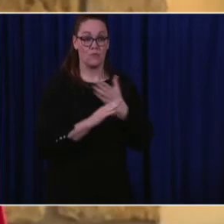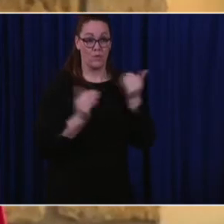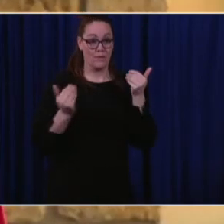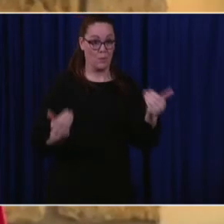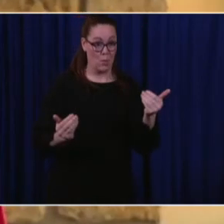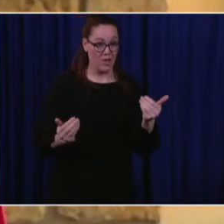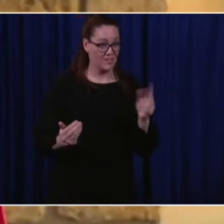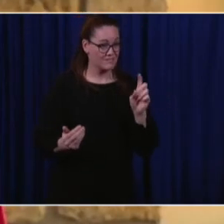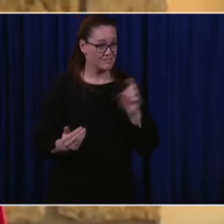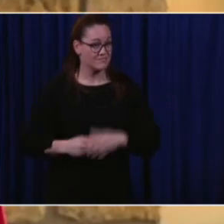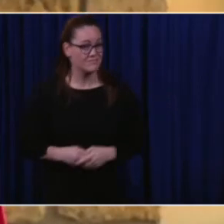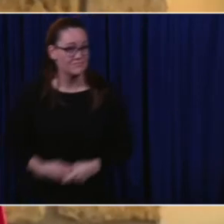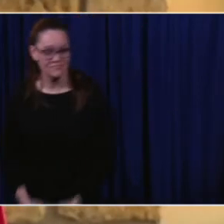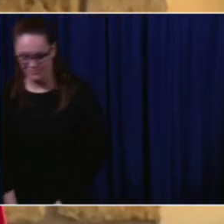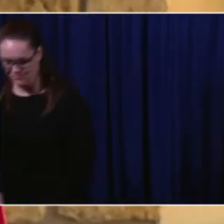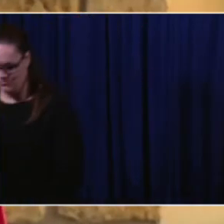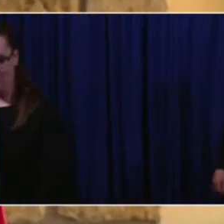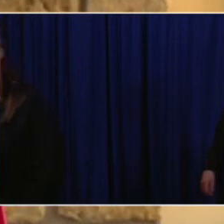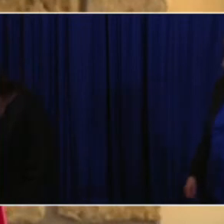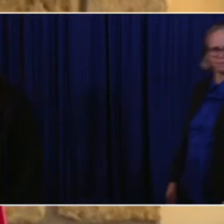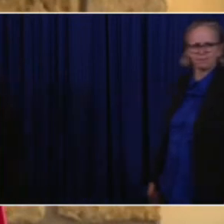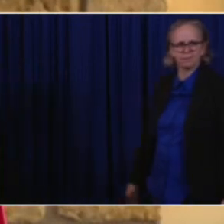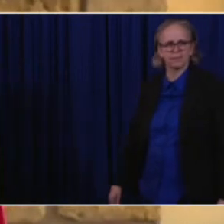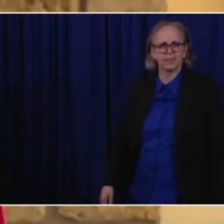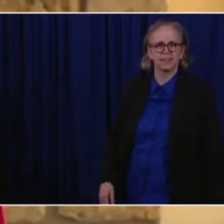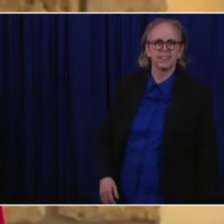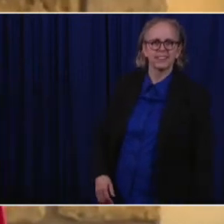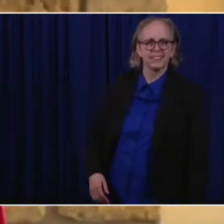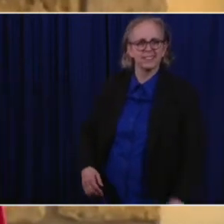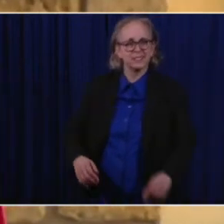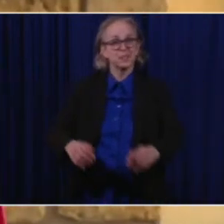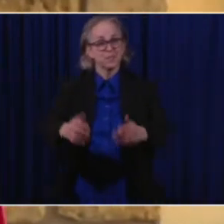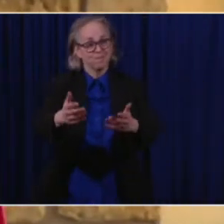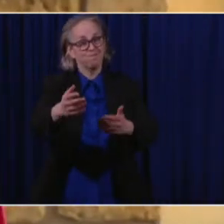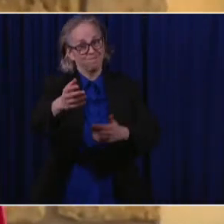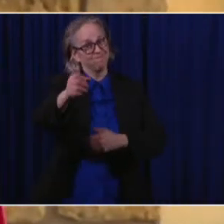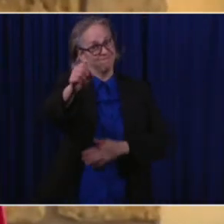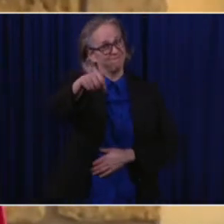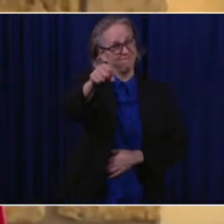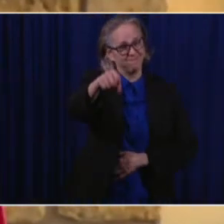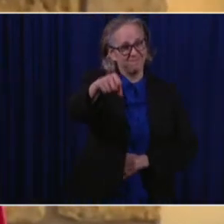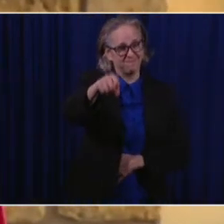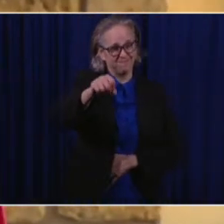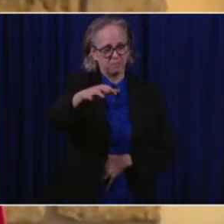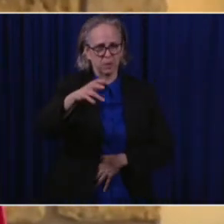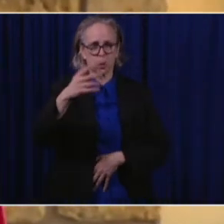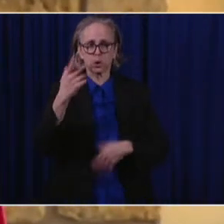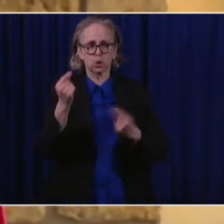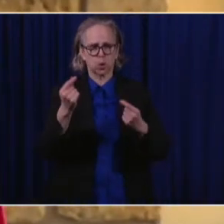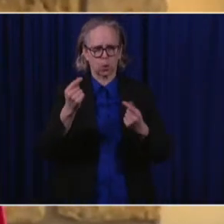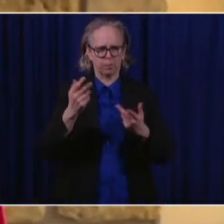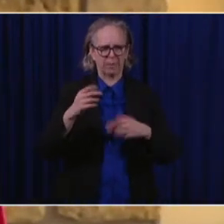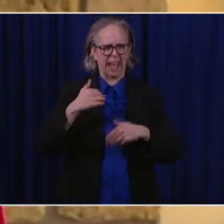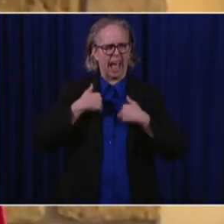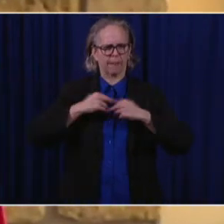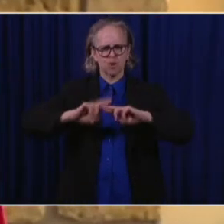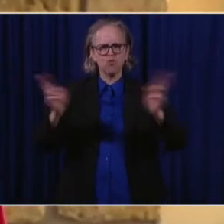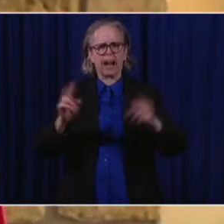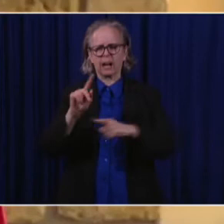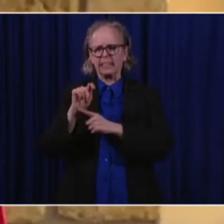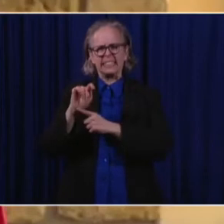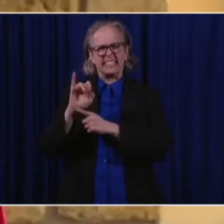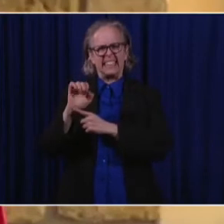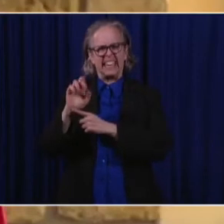first question. We're going to lay this out, what the tiers, we're going to make it public. So how we do it with the website